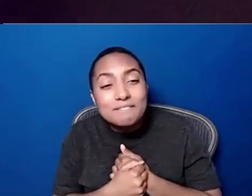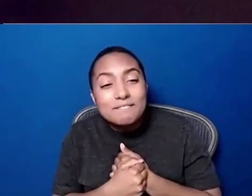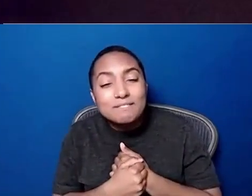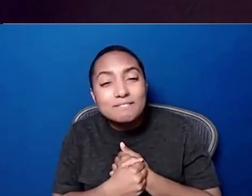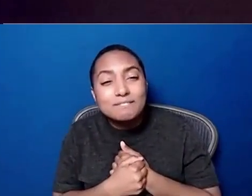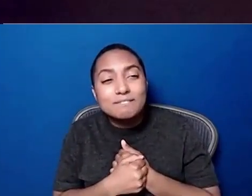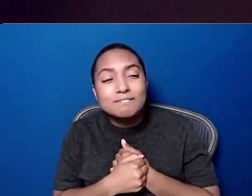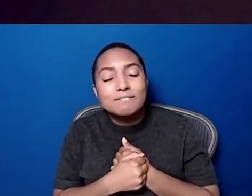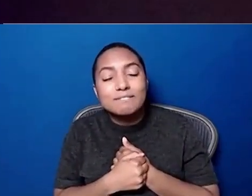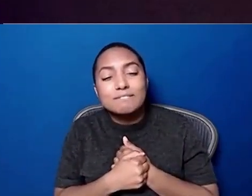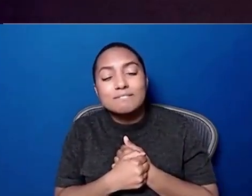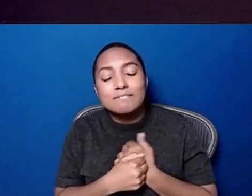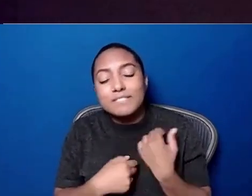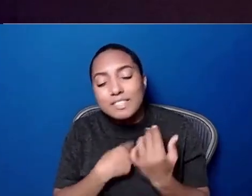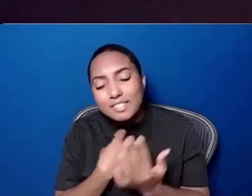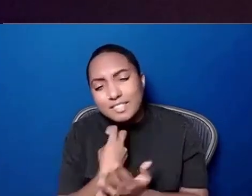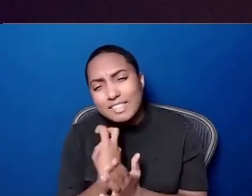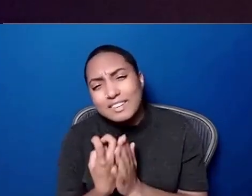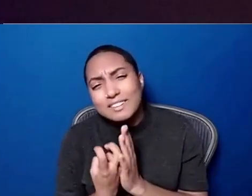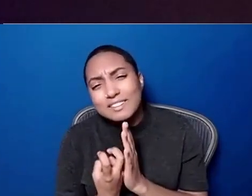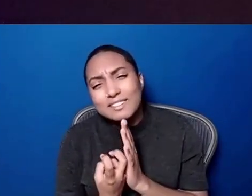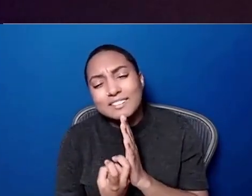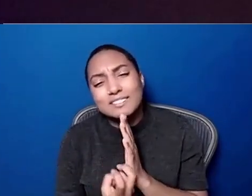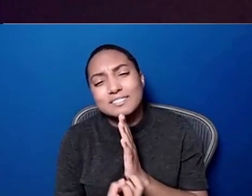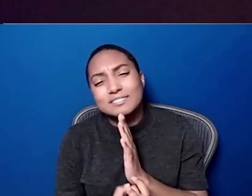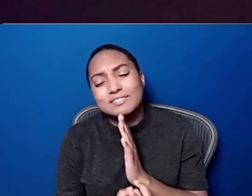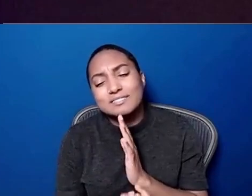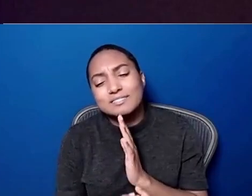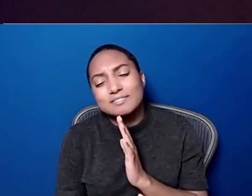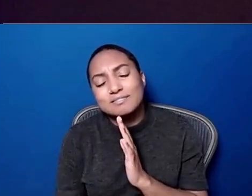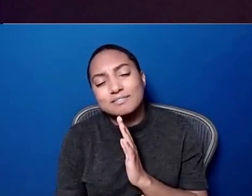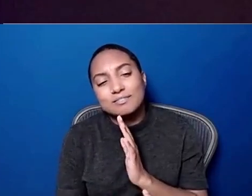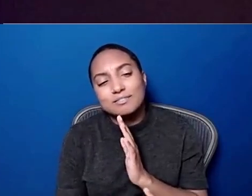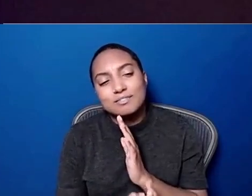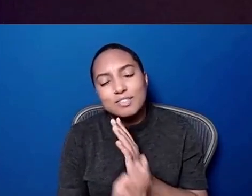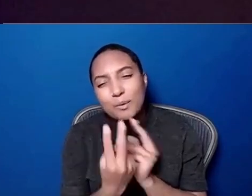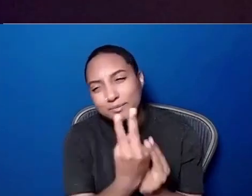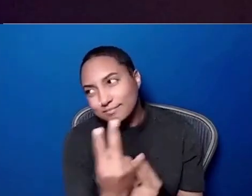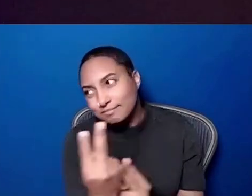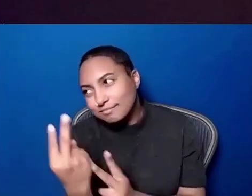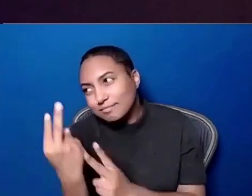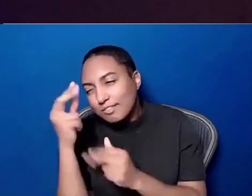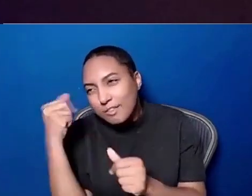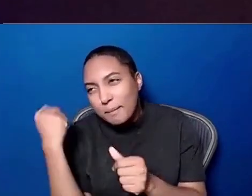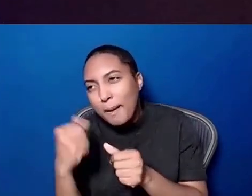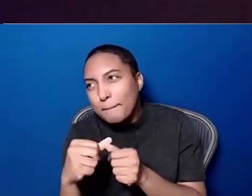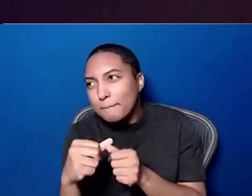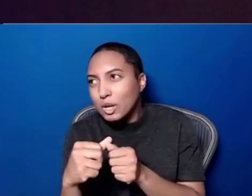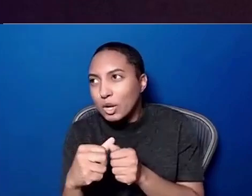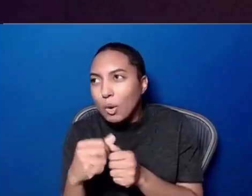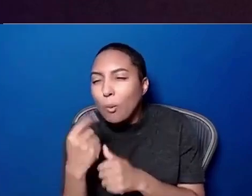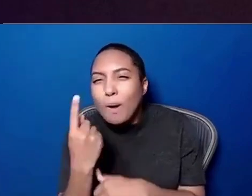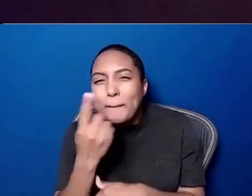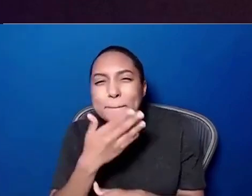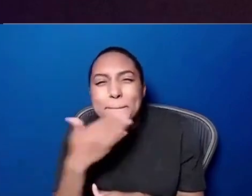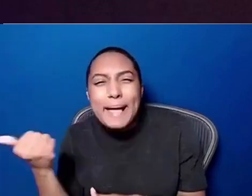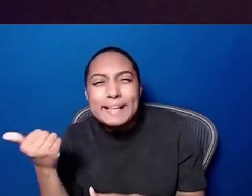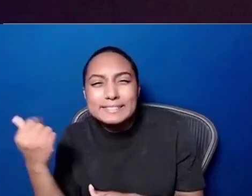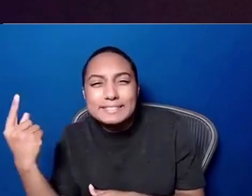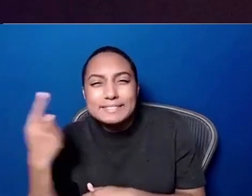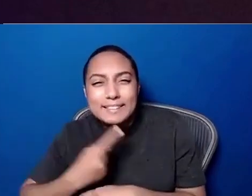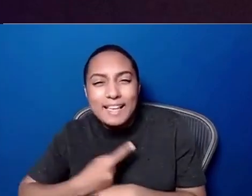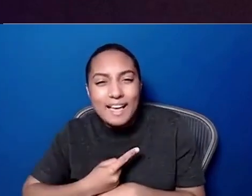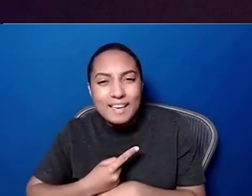right now. Remember one of your best days. If you are graced the way I